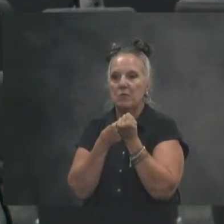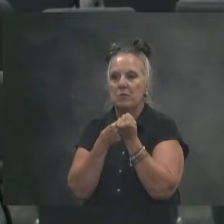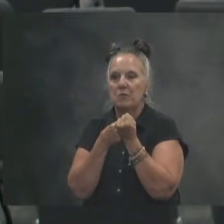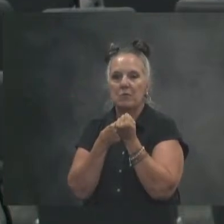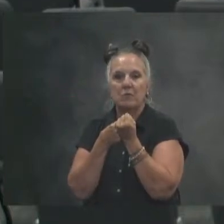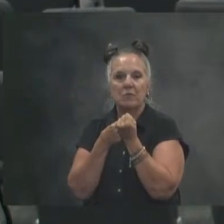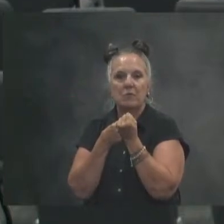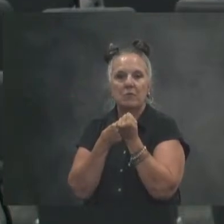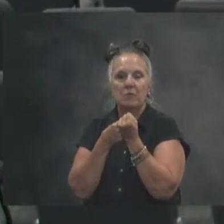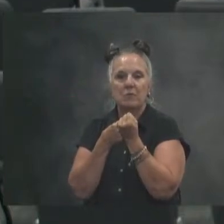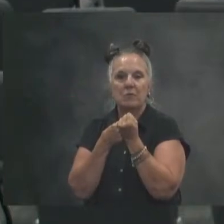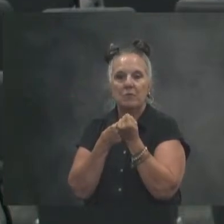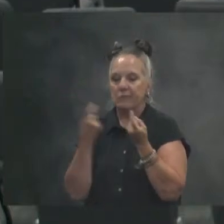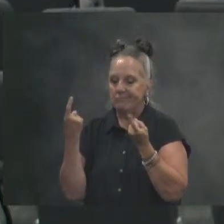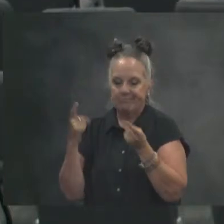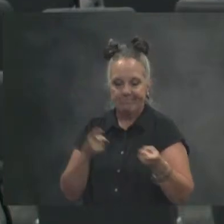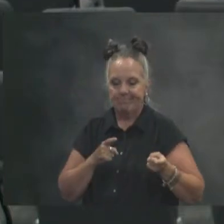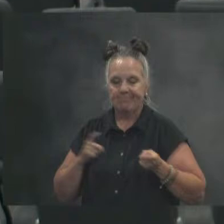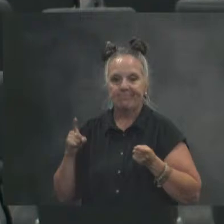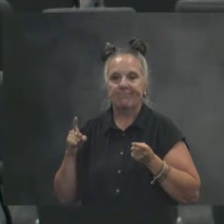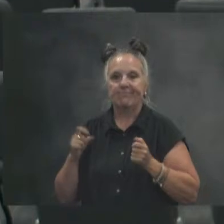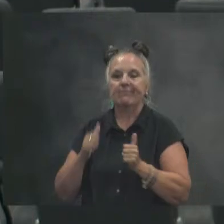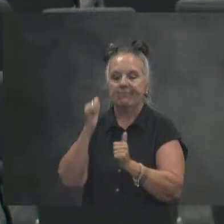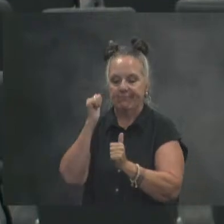have a unanimous affirmative vote.